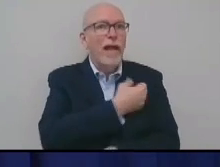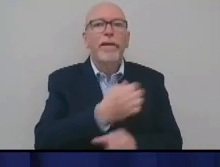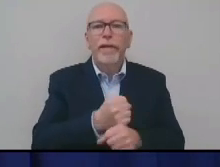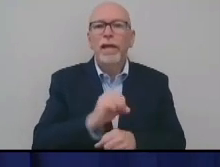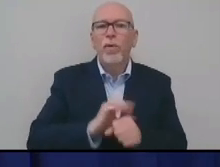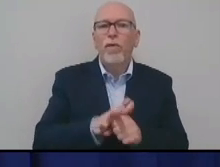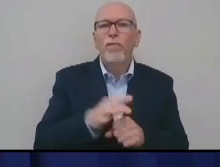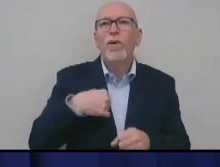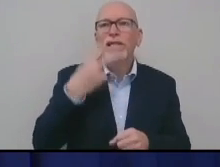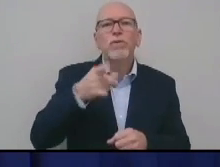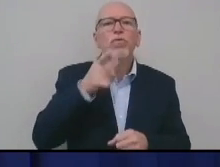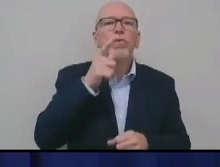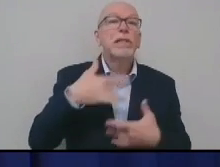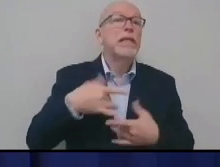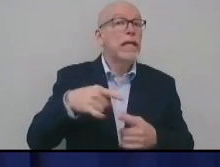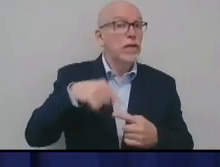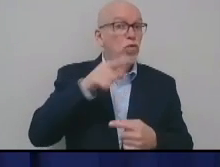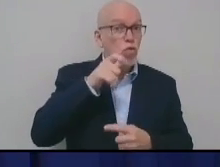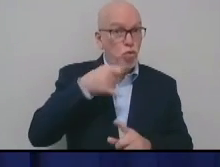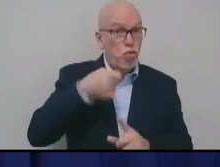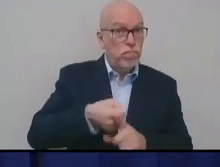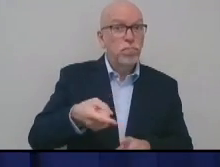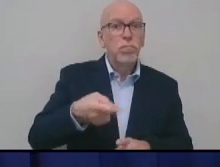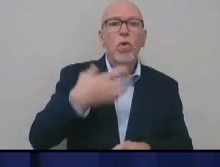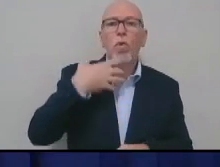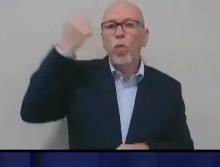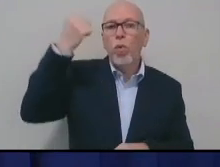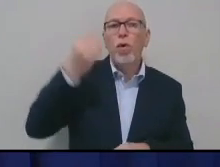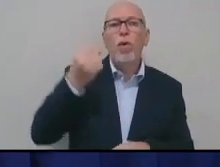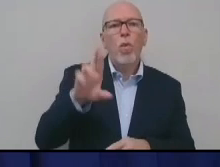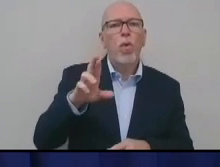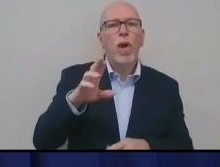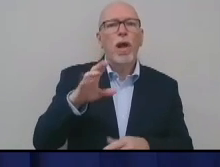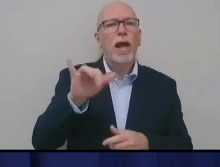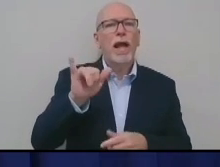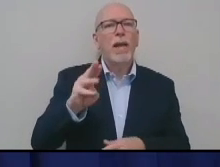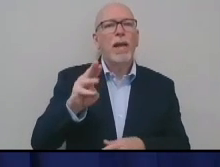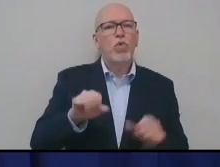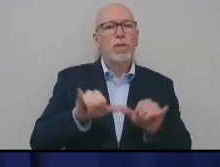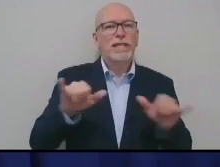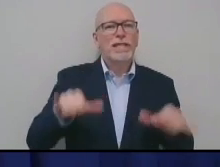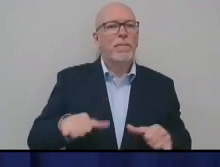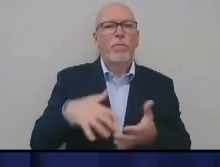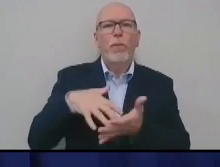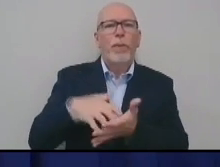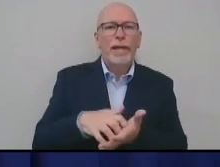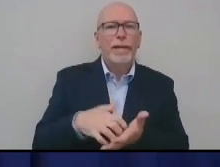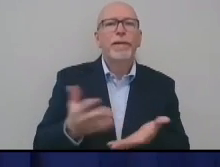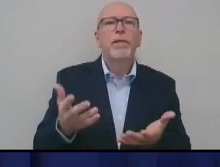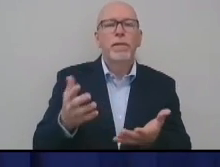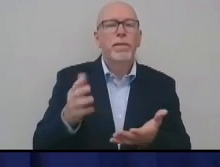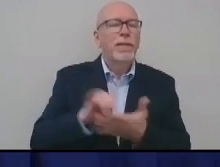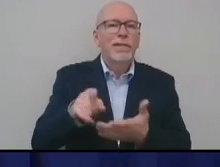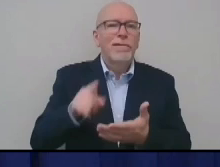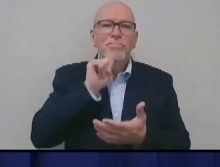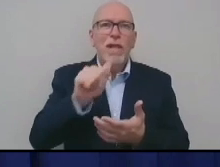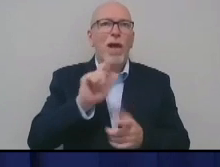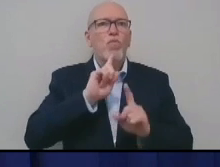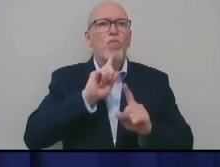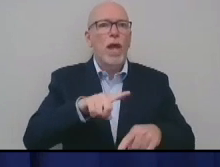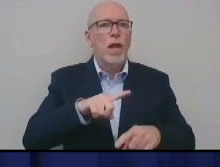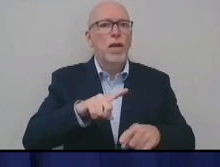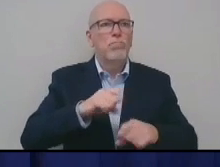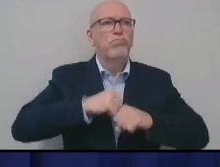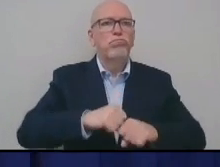people who are older or immunocompromised, where they just don't get that immune reaction that we would have hoped that they get. So we'll continue